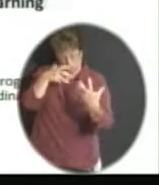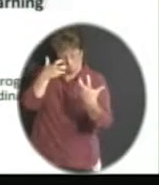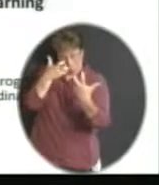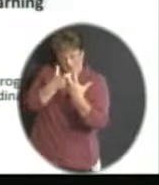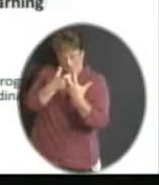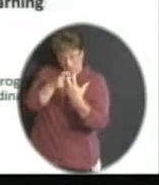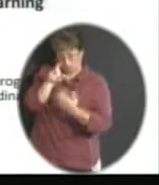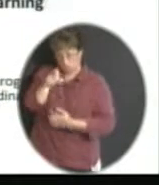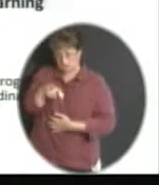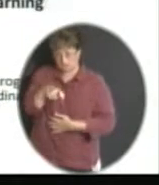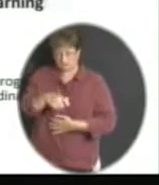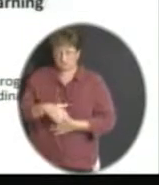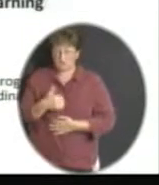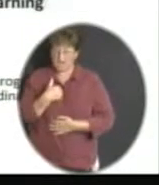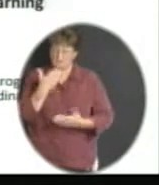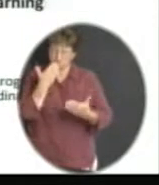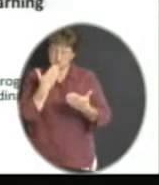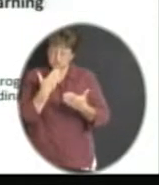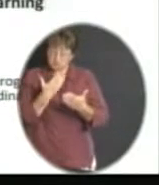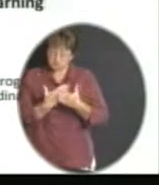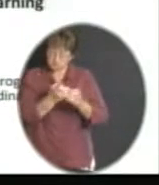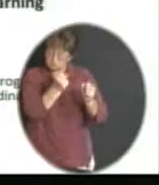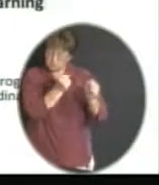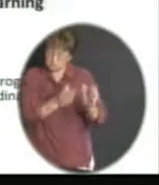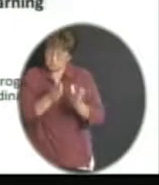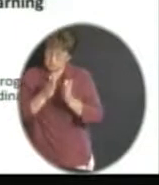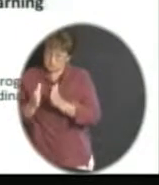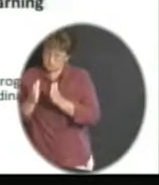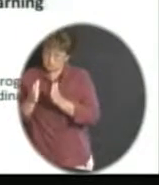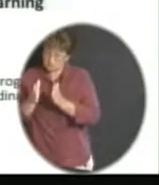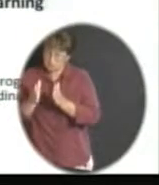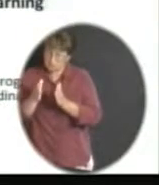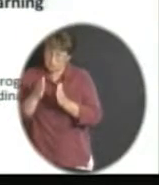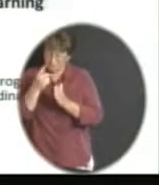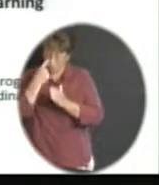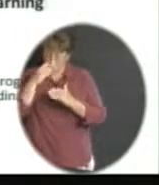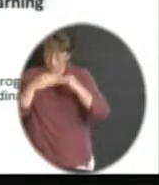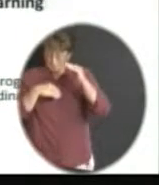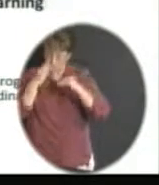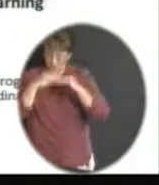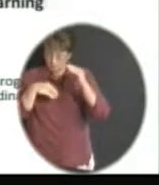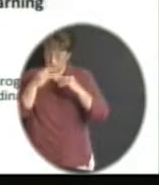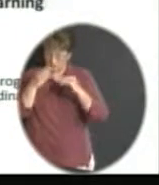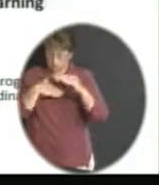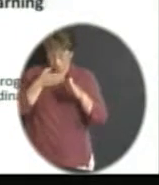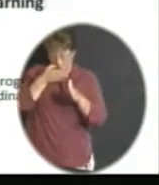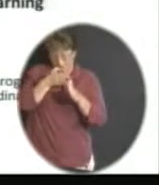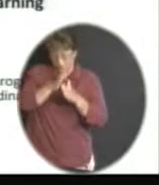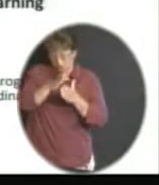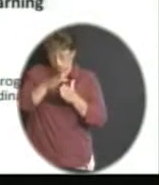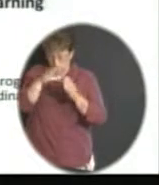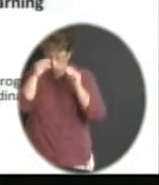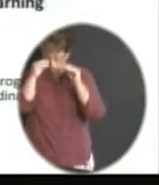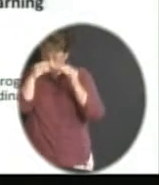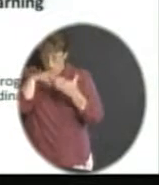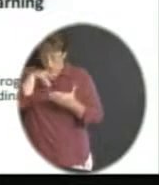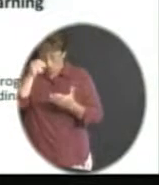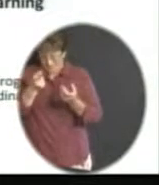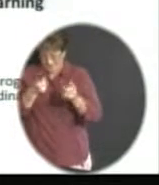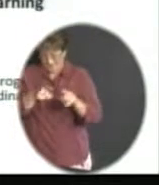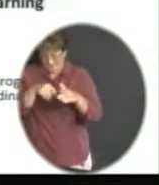a good strategic direction in terms of buildings, in terms of their professional learning, in terms of what needs to